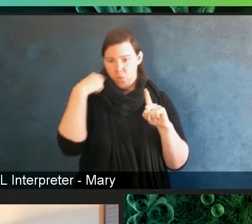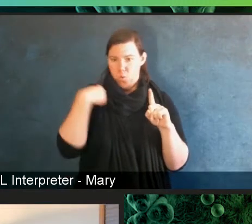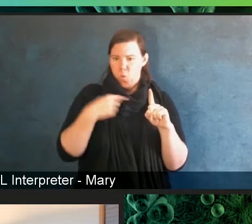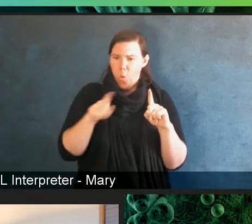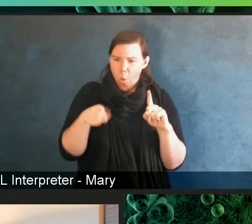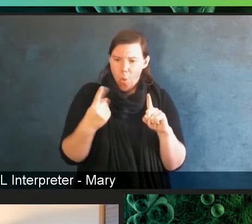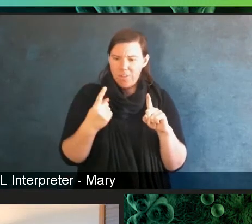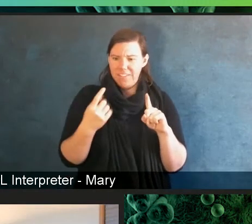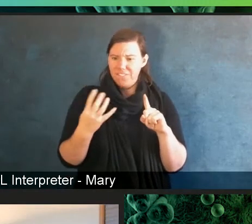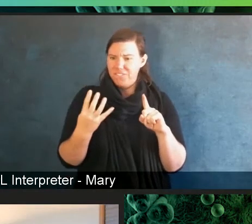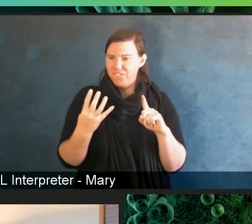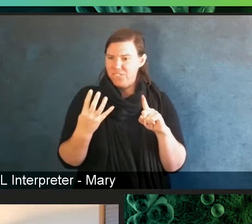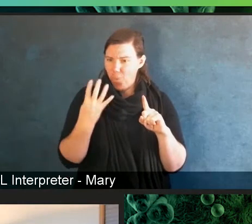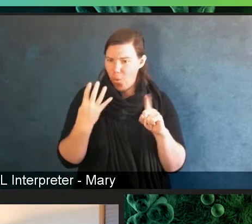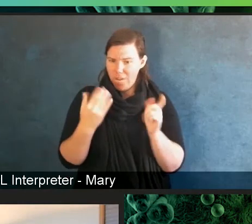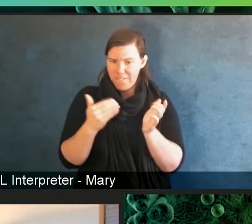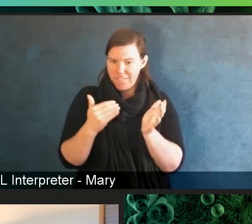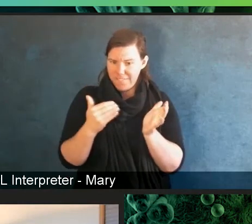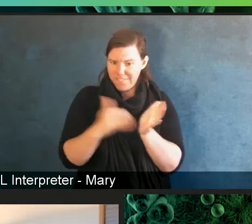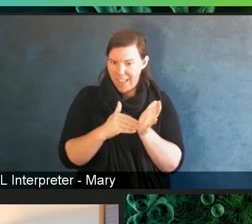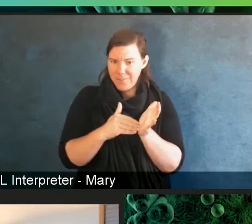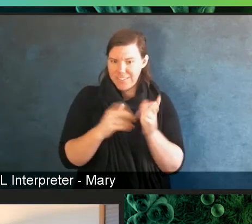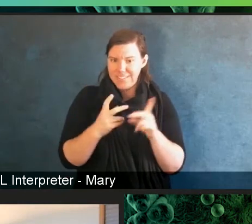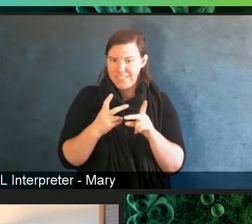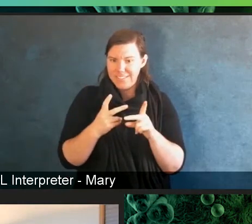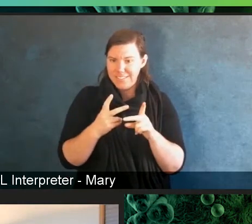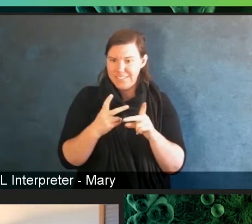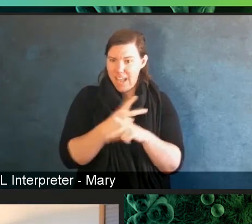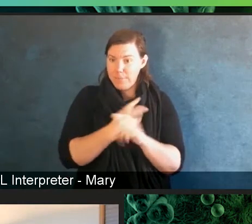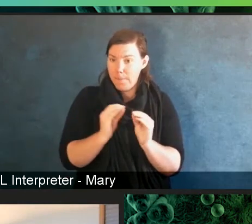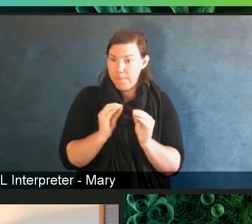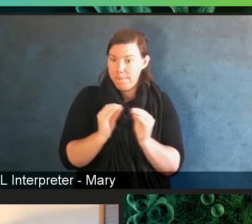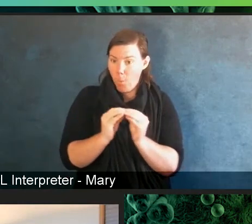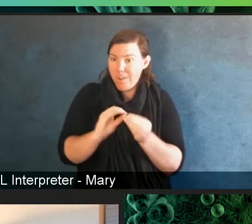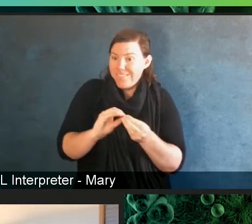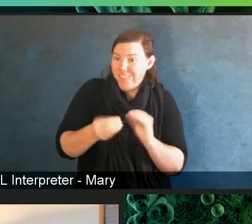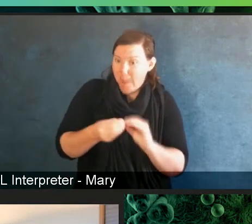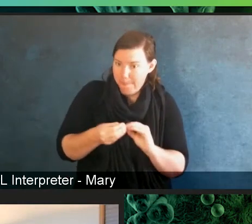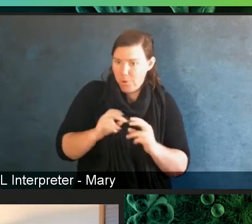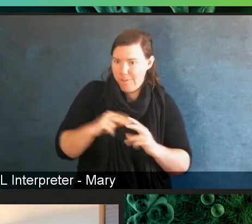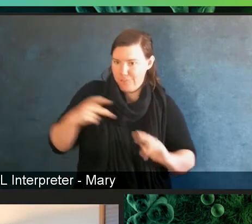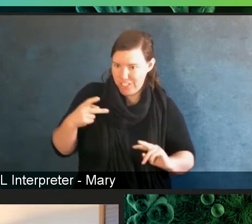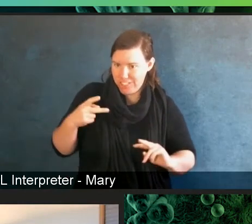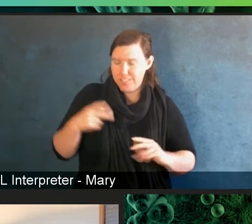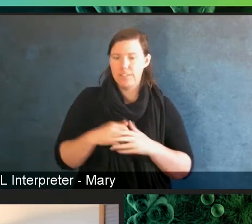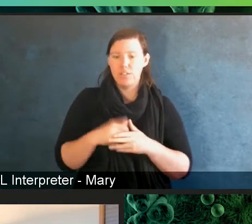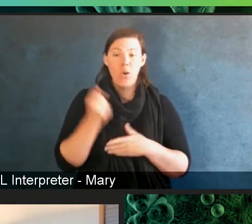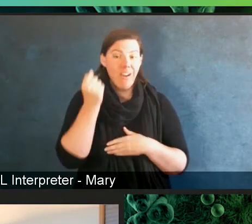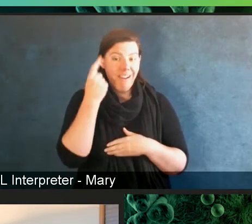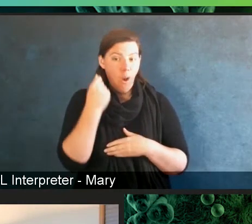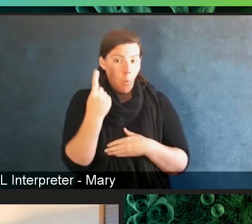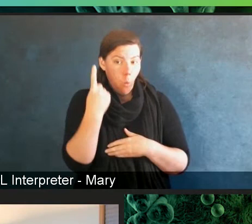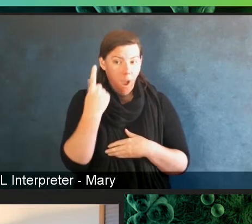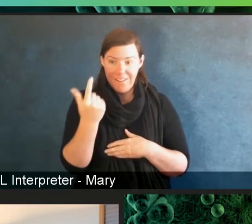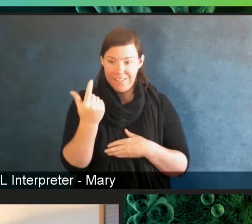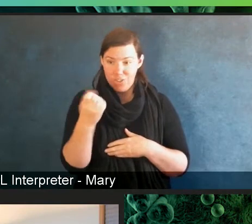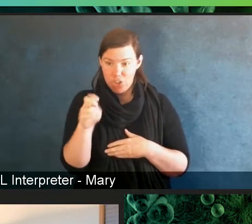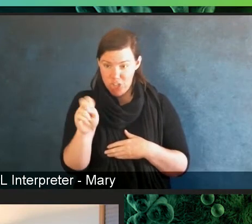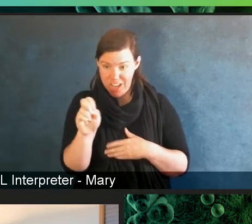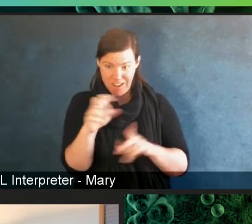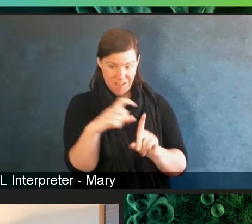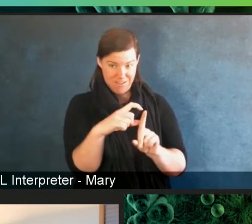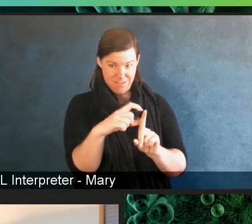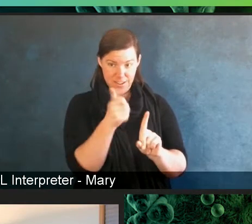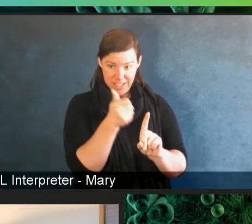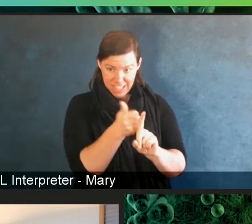just make one protein. It might make 5 proteins, it might make 10, it might make way more. There's a gene in Drosophila, which is a fruit fly, that encodes